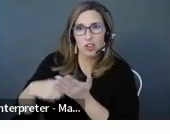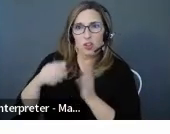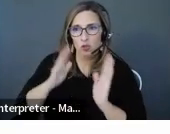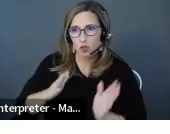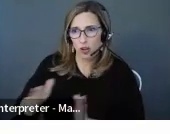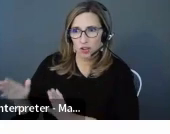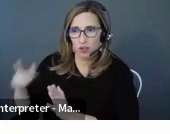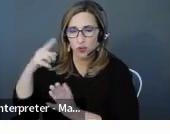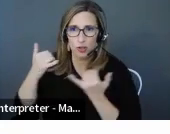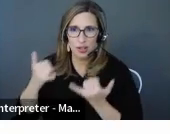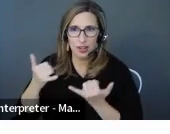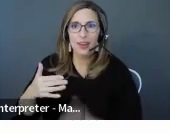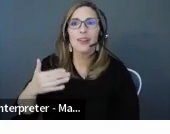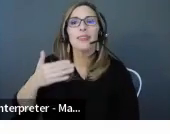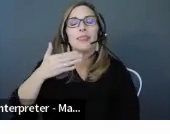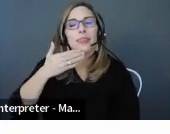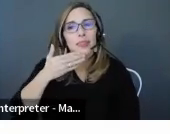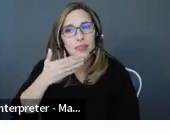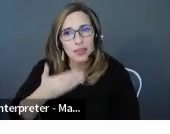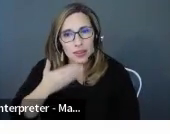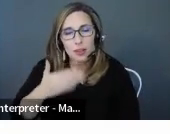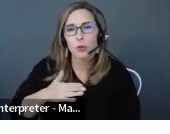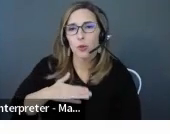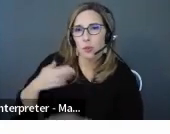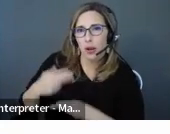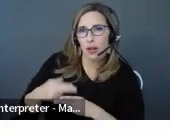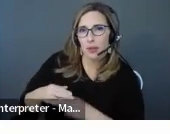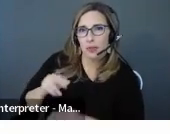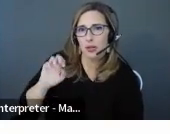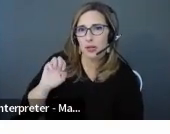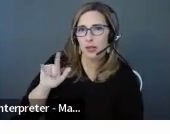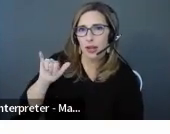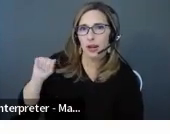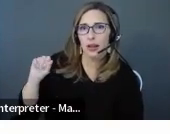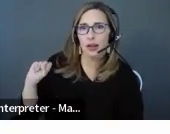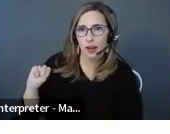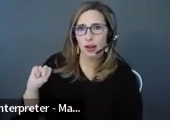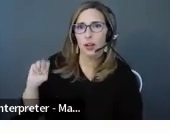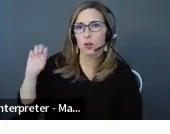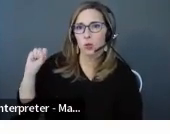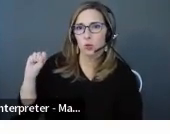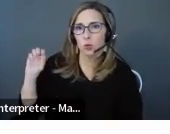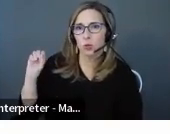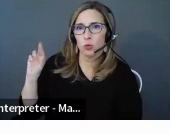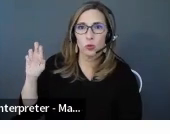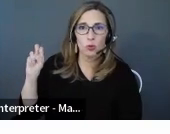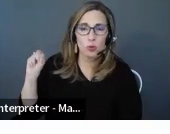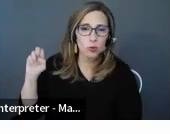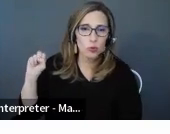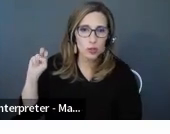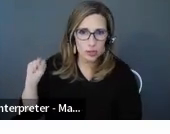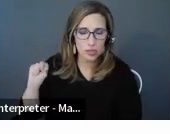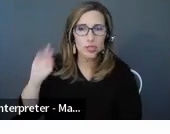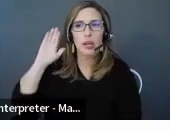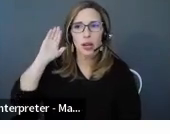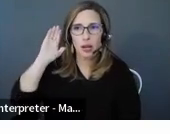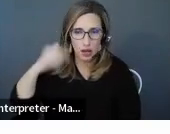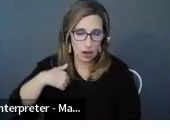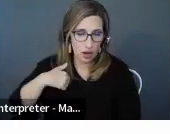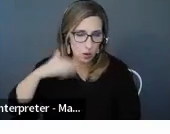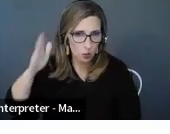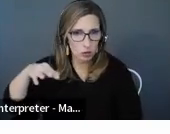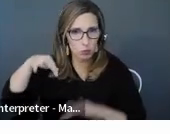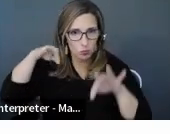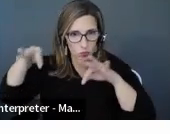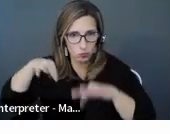Thank you, Audrey. My name is Elion Sorensen, and like Audrey said, today I will be presenting on the section of our waiver that